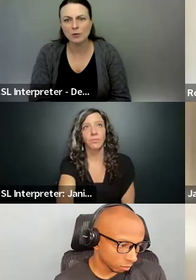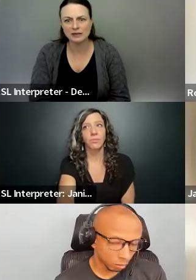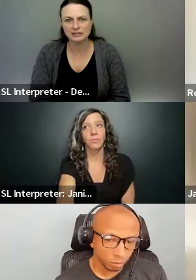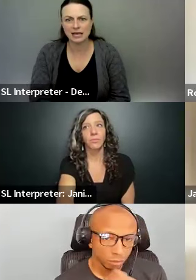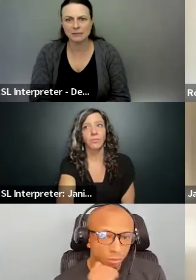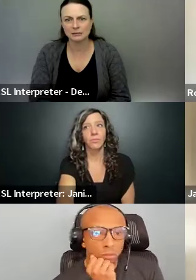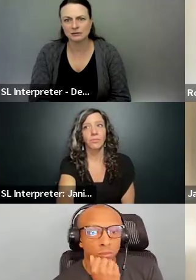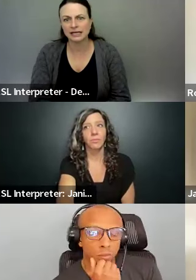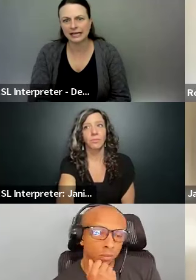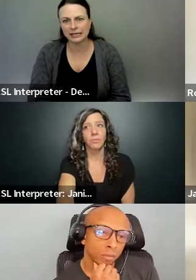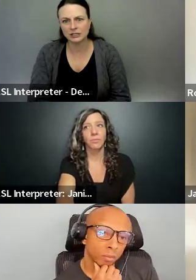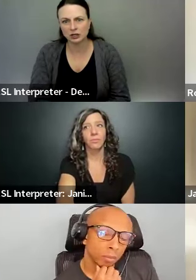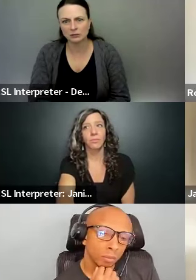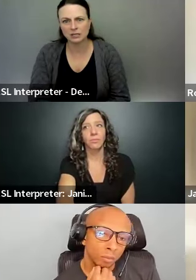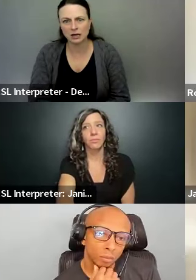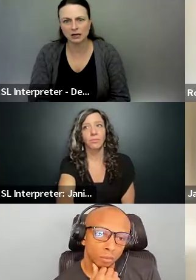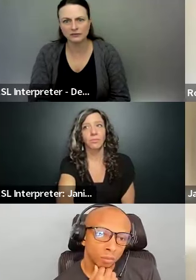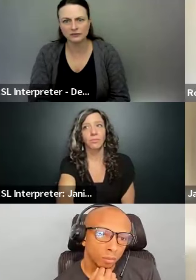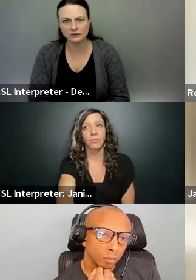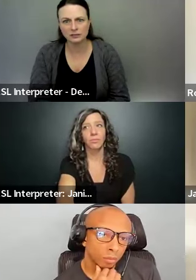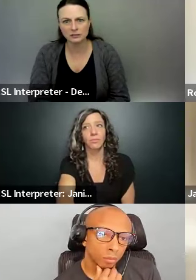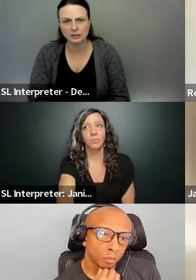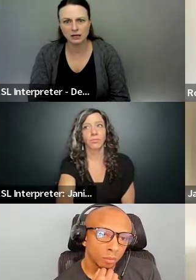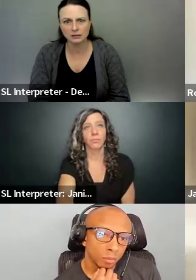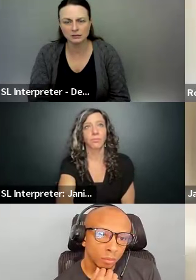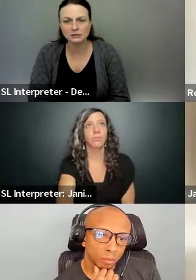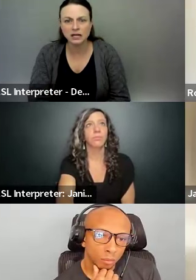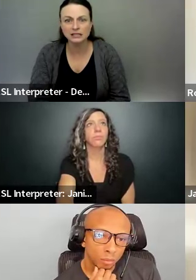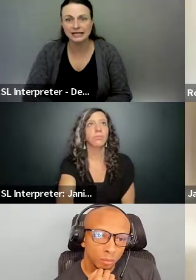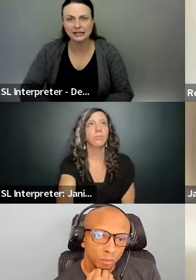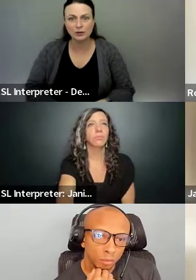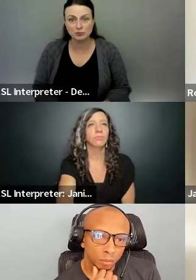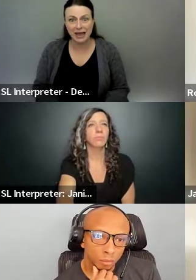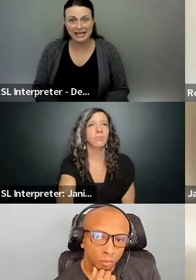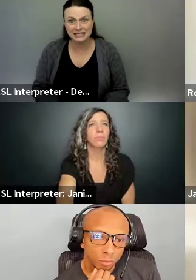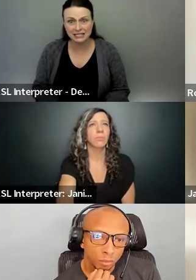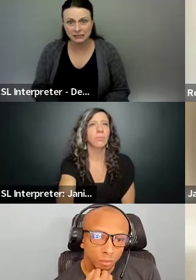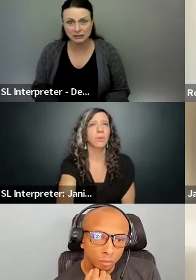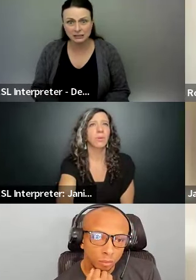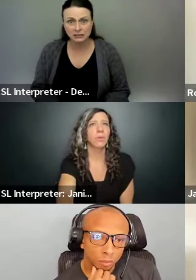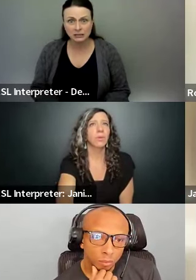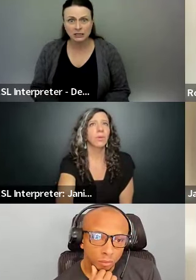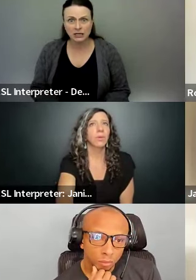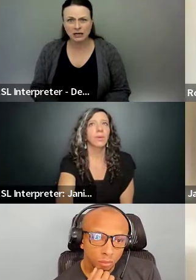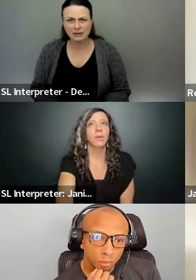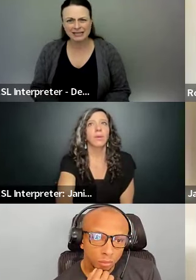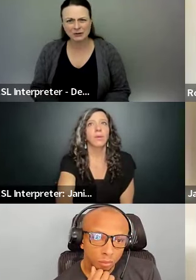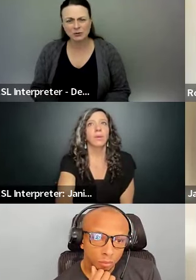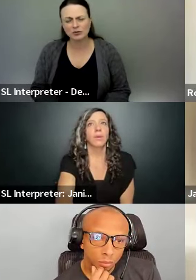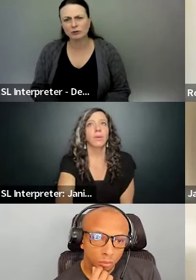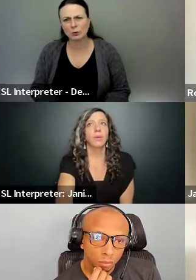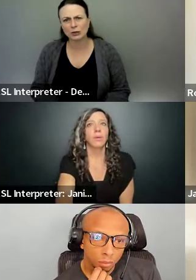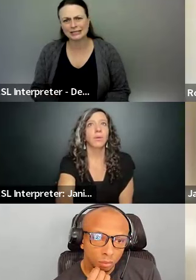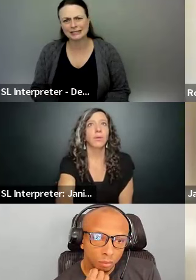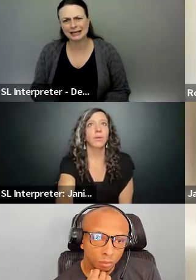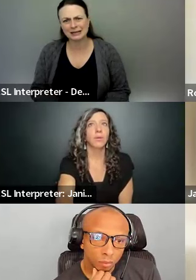So it will be the same again in terms of sign language pace. I don't know